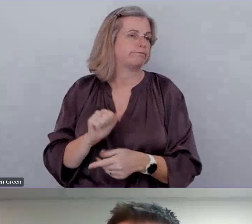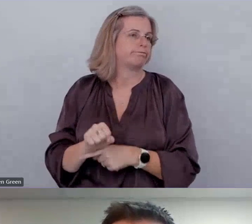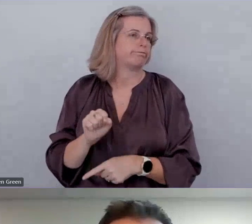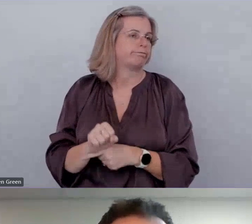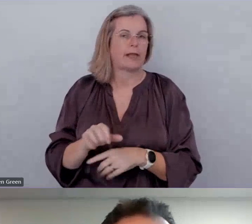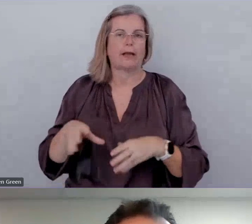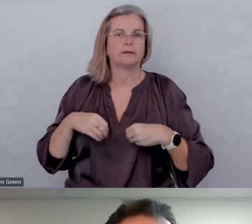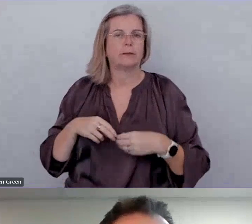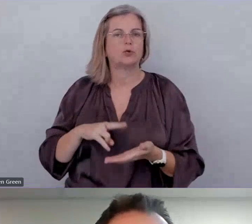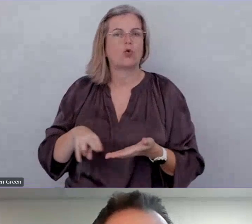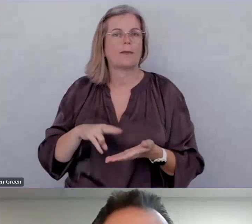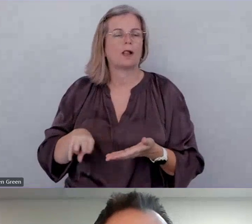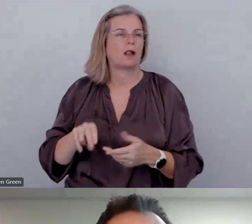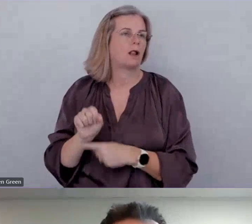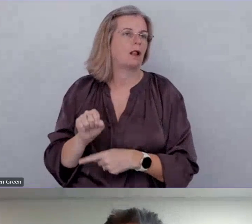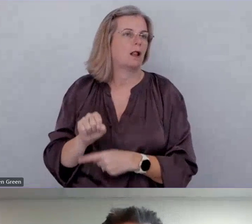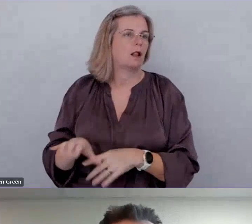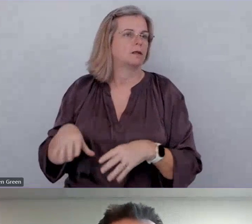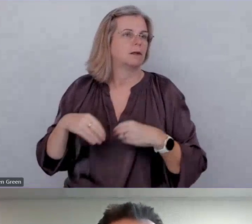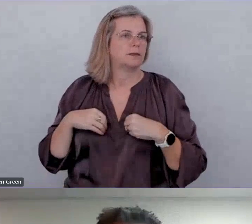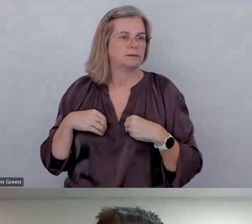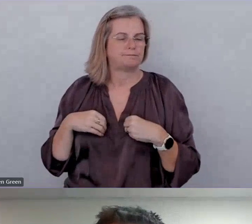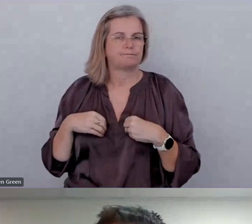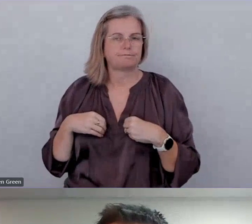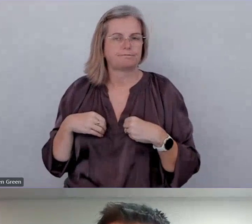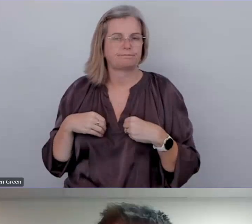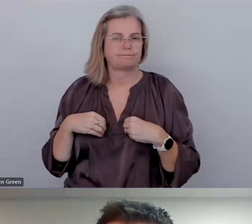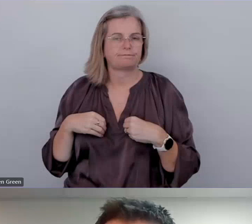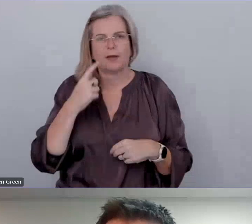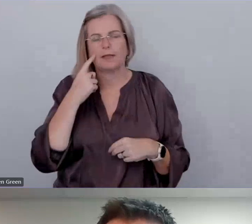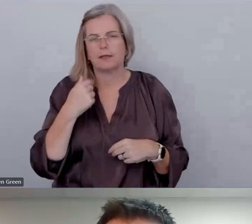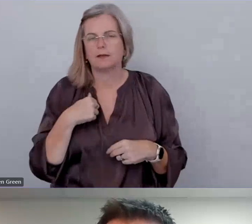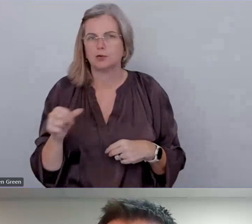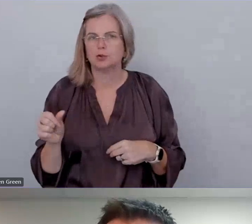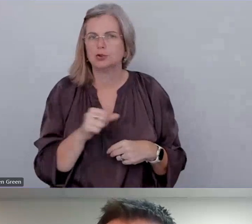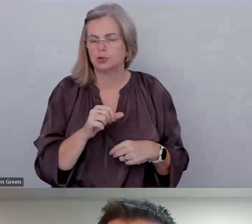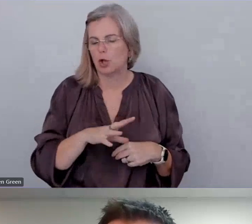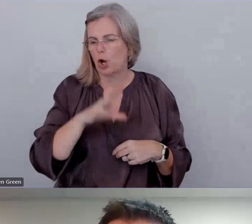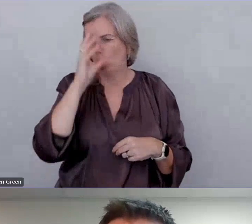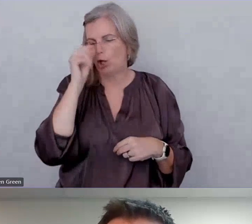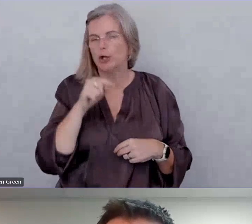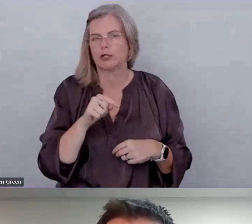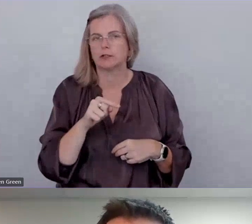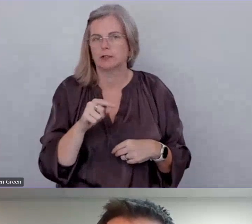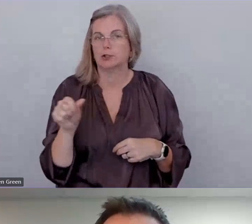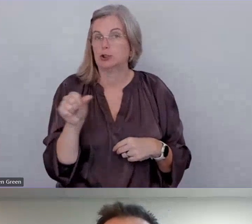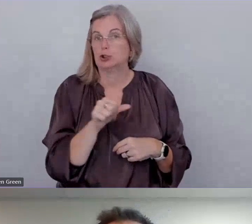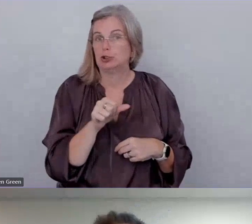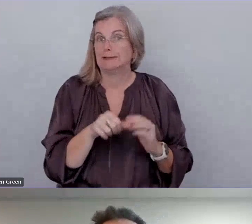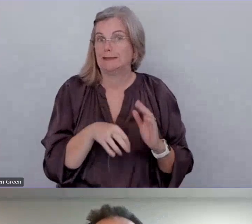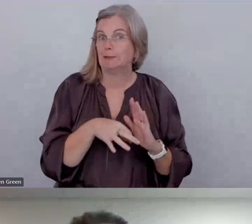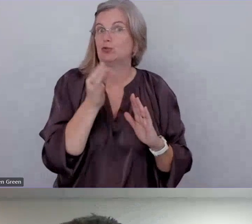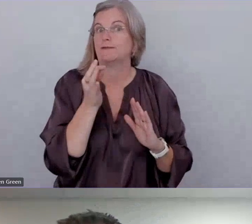to this. So I think it's something that we should be learning from and improving our status, rather than just saying,